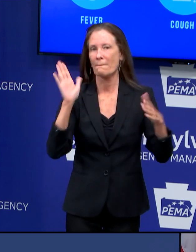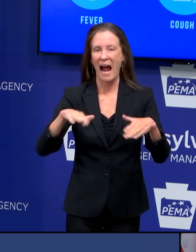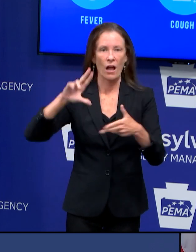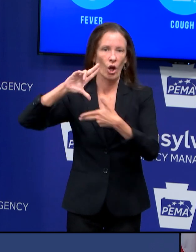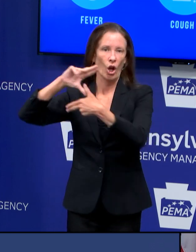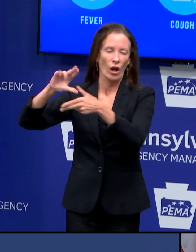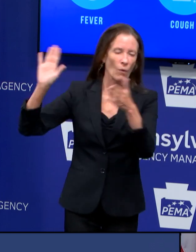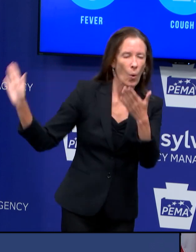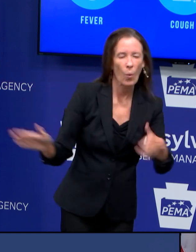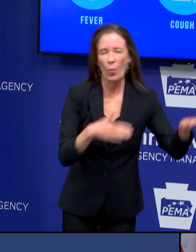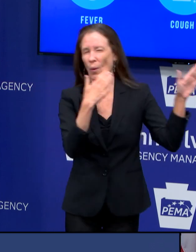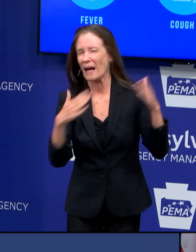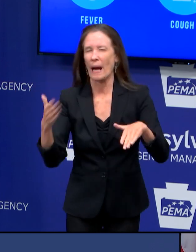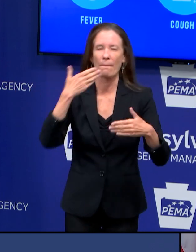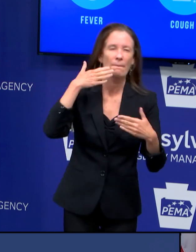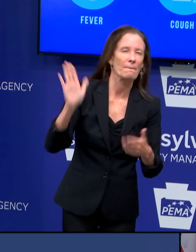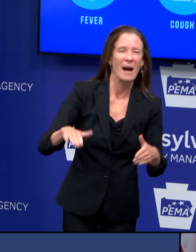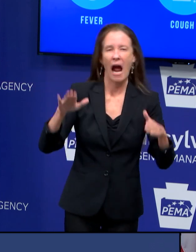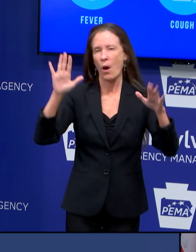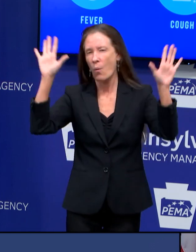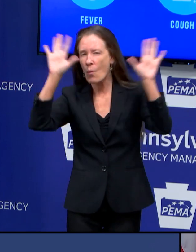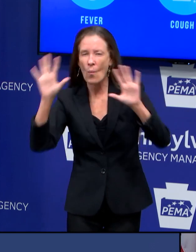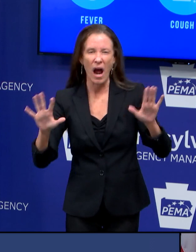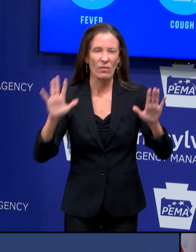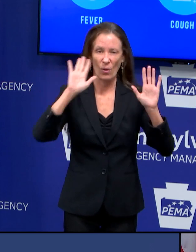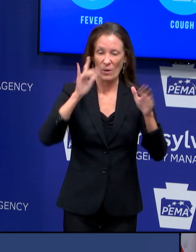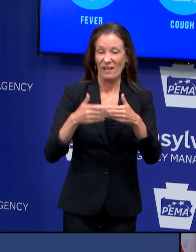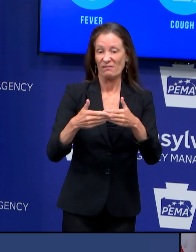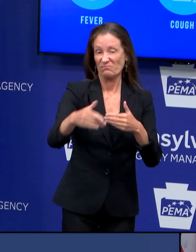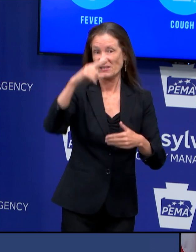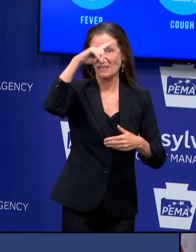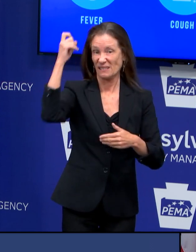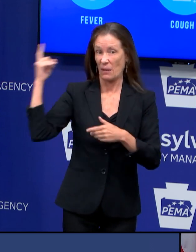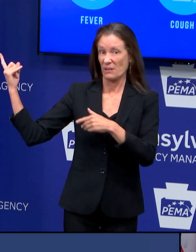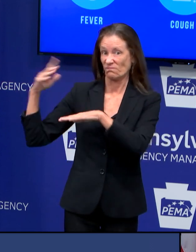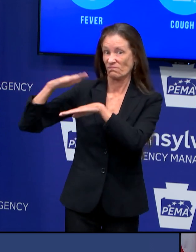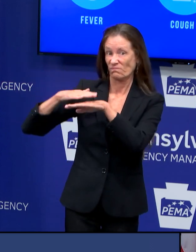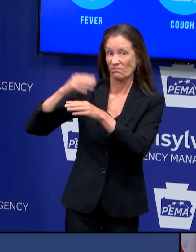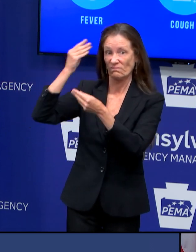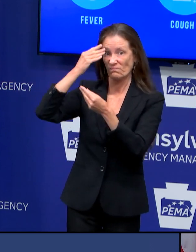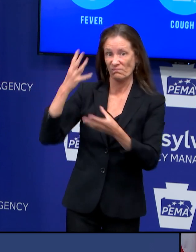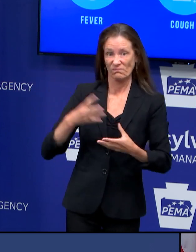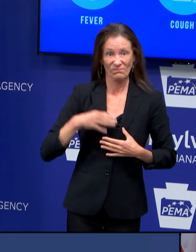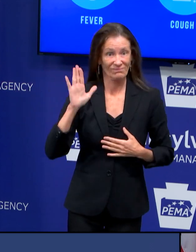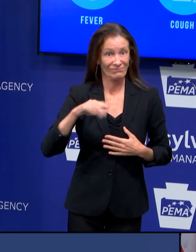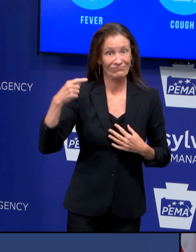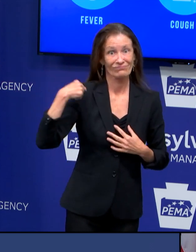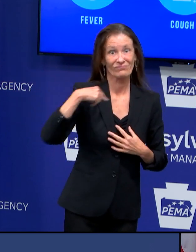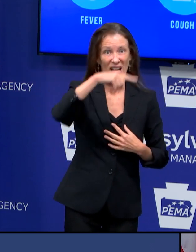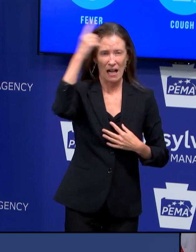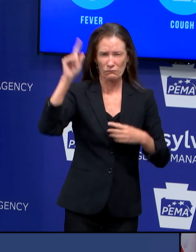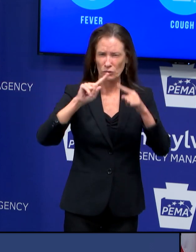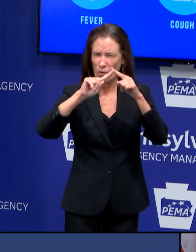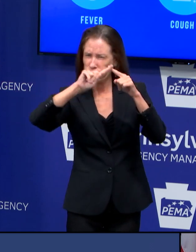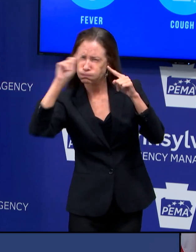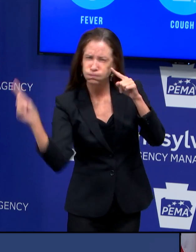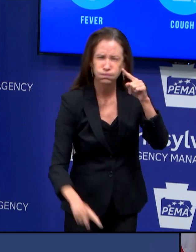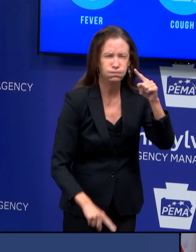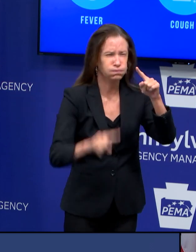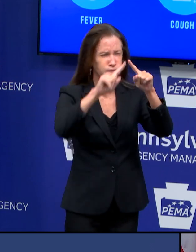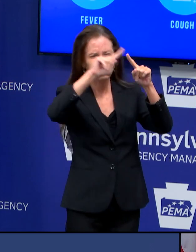devastating tornadoes. Just last week, a fast-moving and large band of thunderstorms produced significant wind